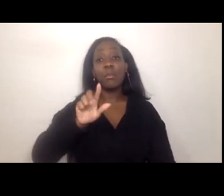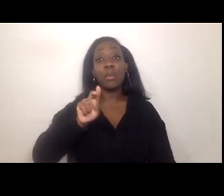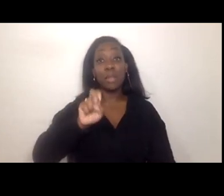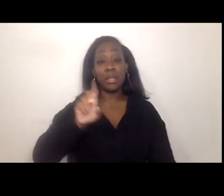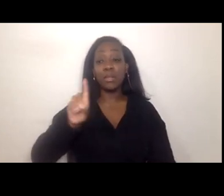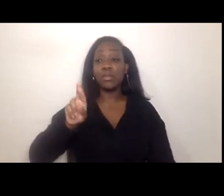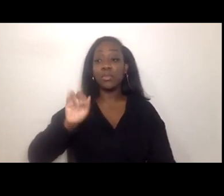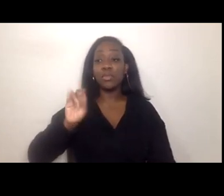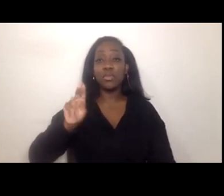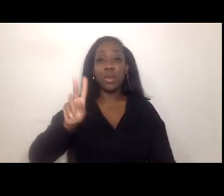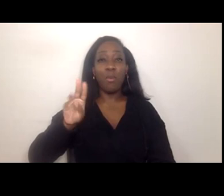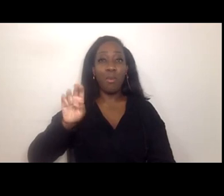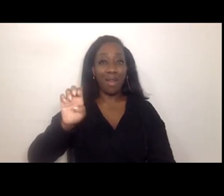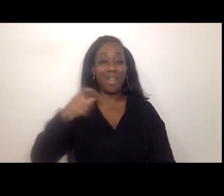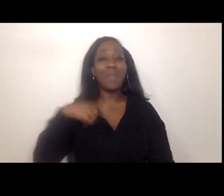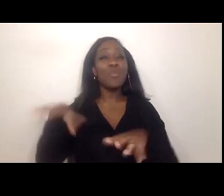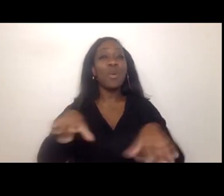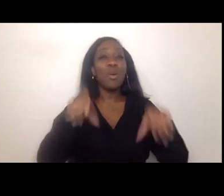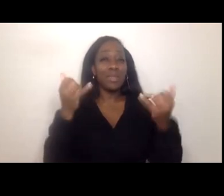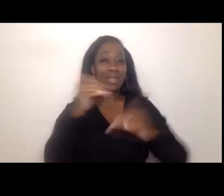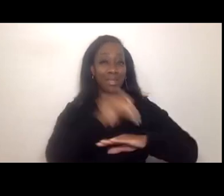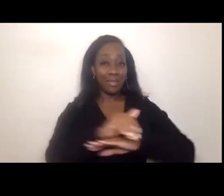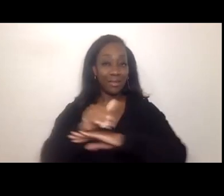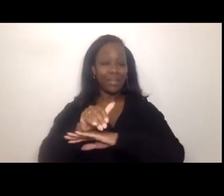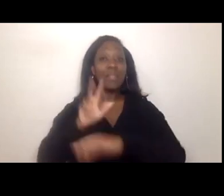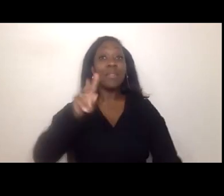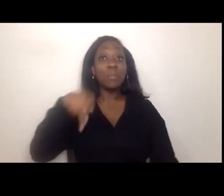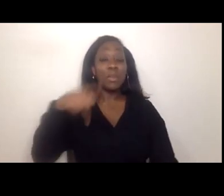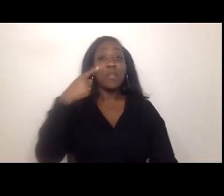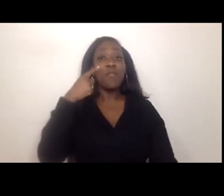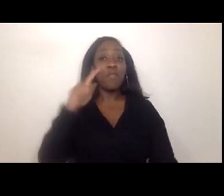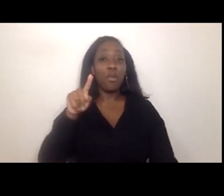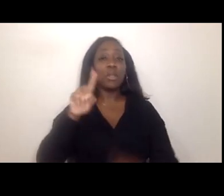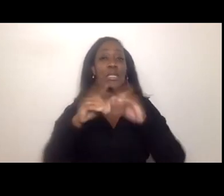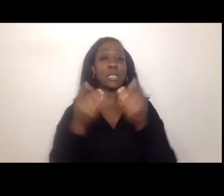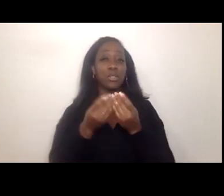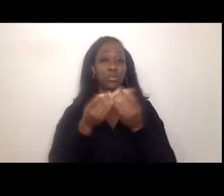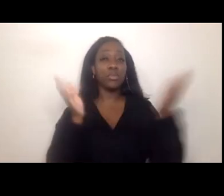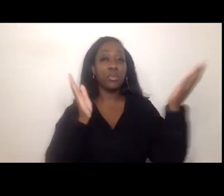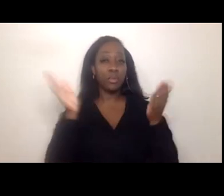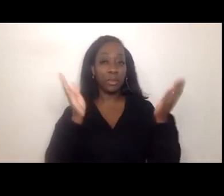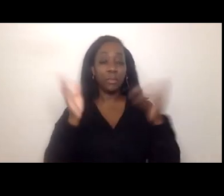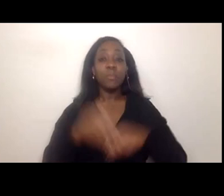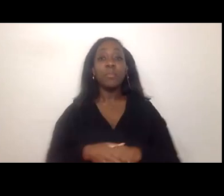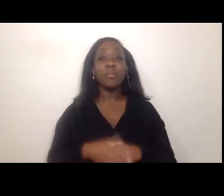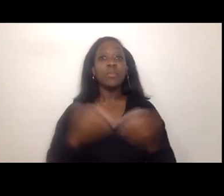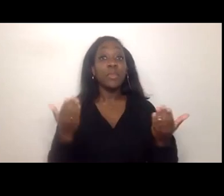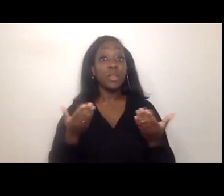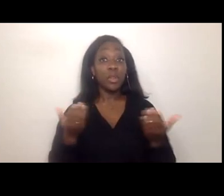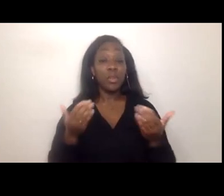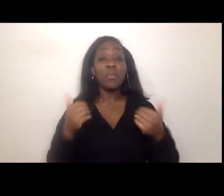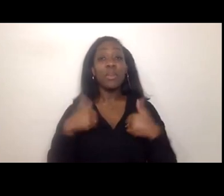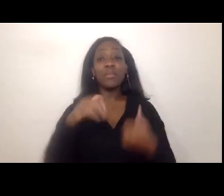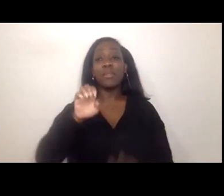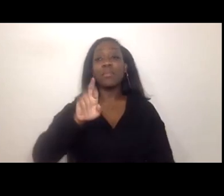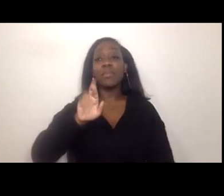host for this evening. I am the Vice President of Business Services. Here with us today, we also have Erin Murphy. Erin,